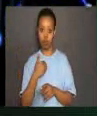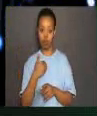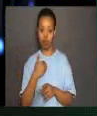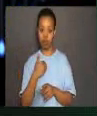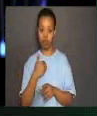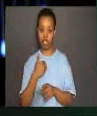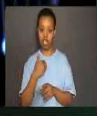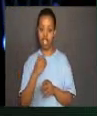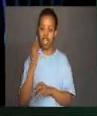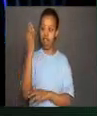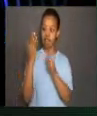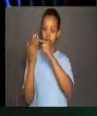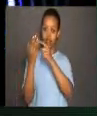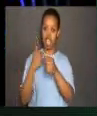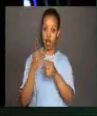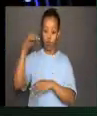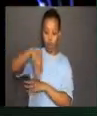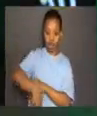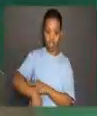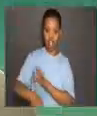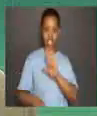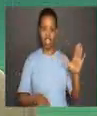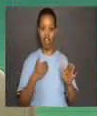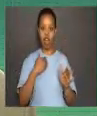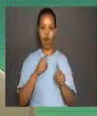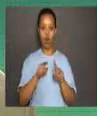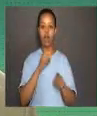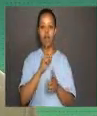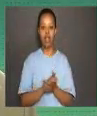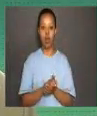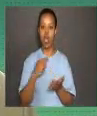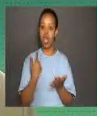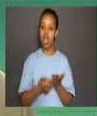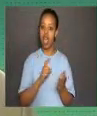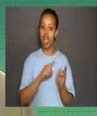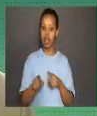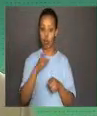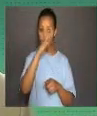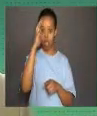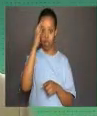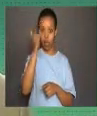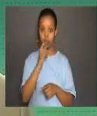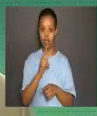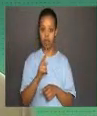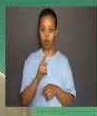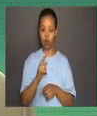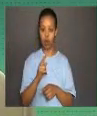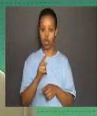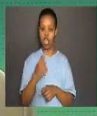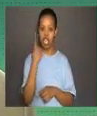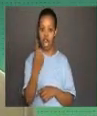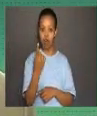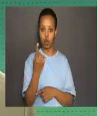when compared to the strand on the left. This is because the start of one